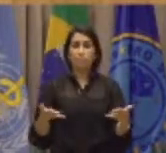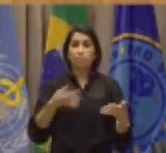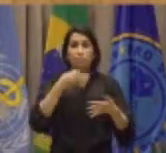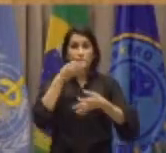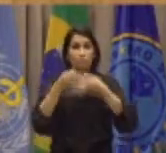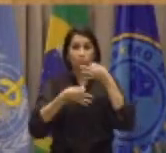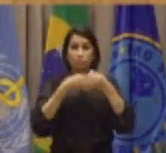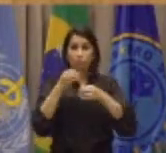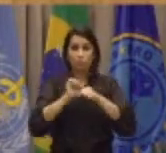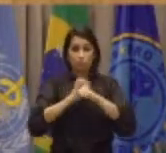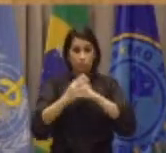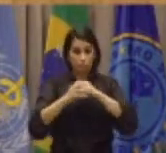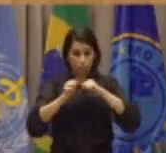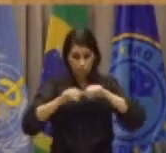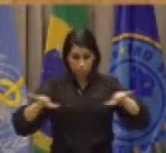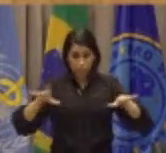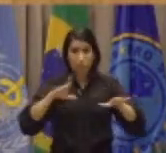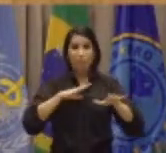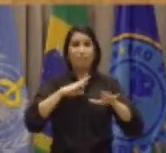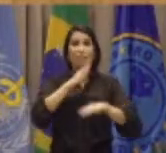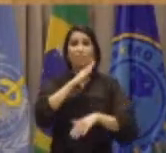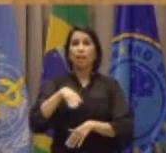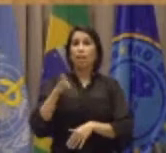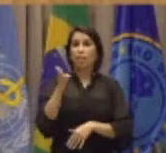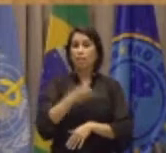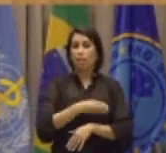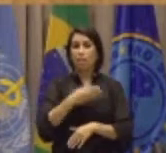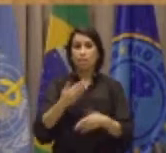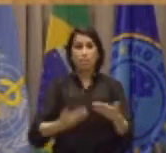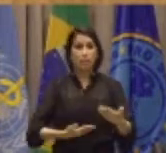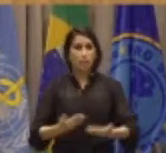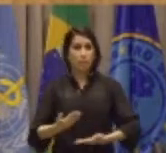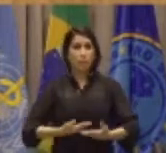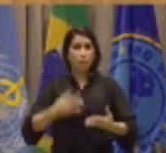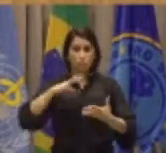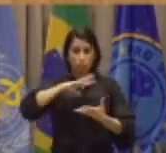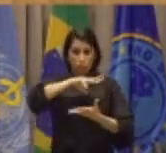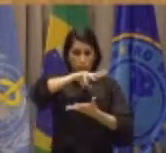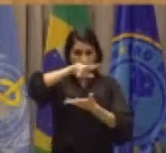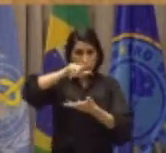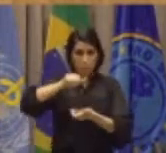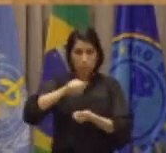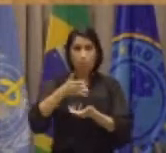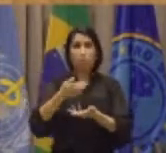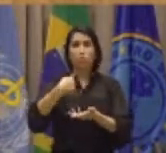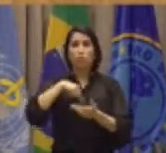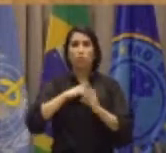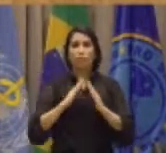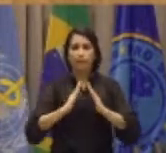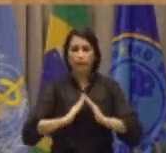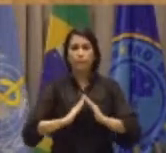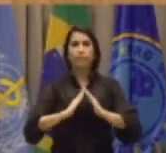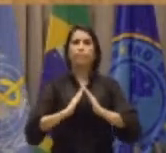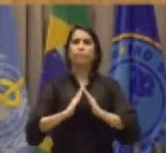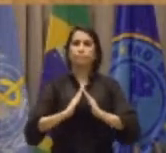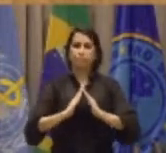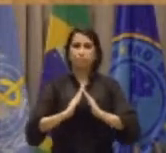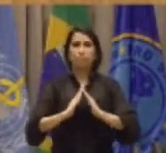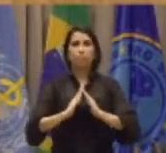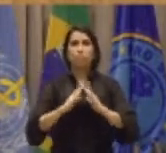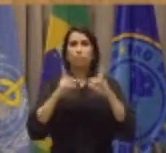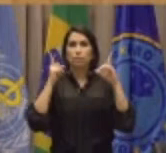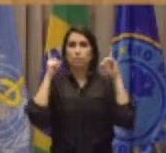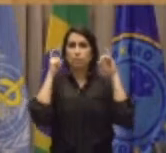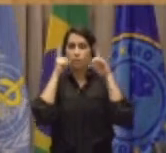like to comment that during the pandemic, there was a suspension of services all over the world where we had to stay home.